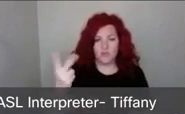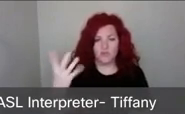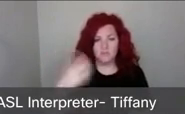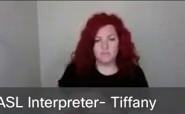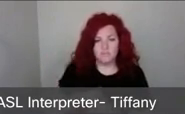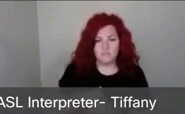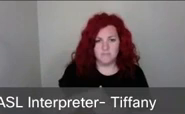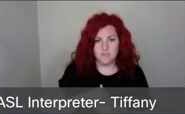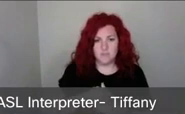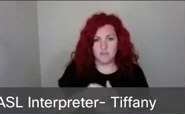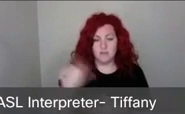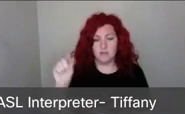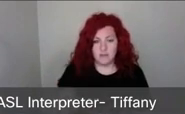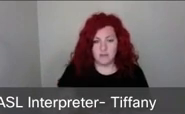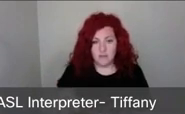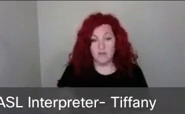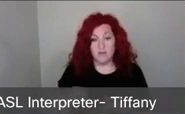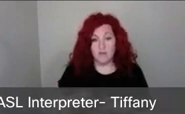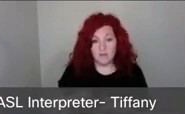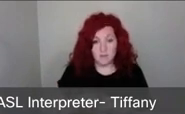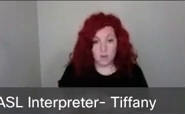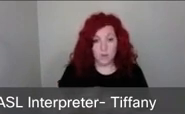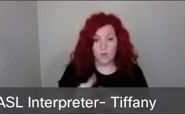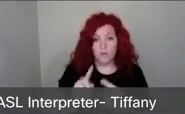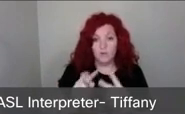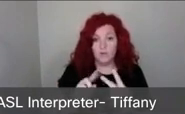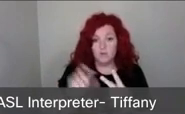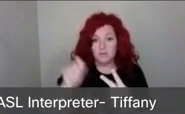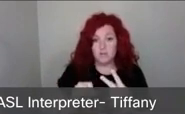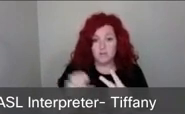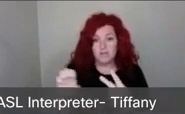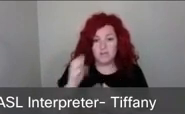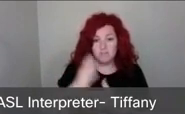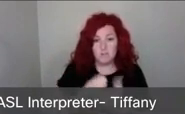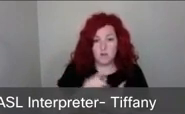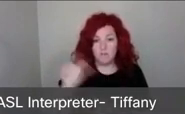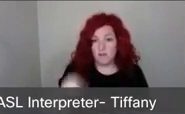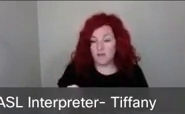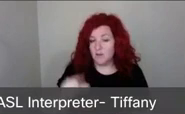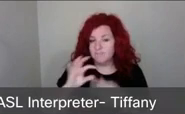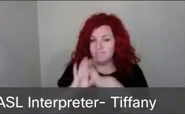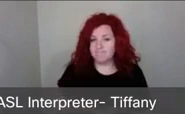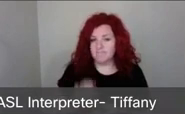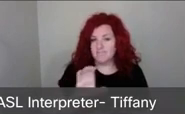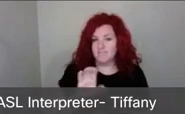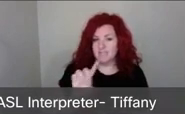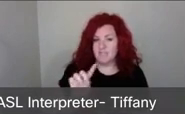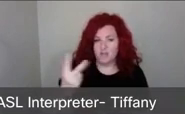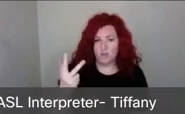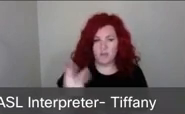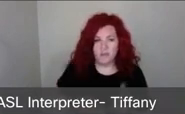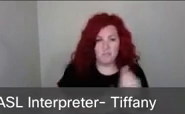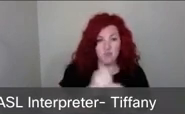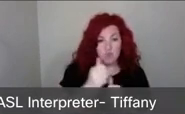southeastern part of Glendale. Also another thing, the southeastern part of Glendale belongs in CD3. It is a majority